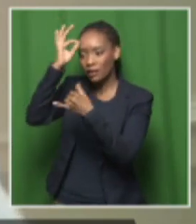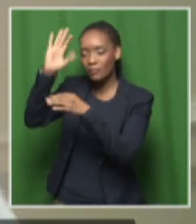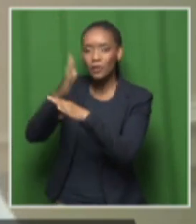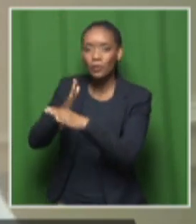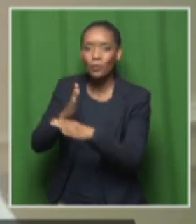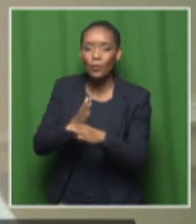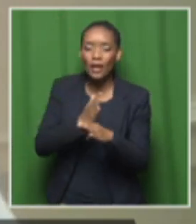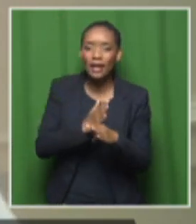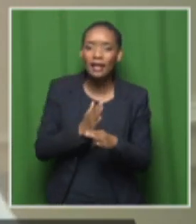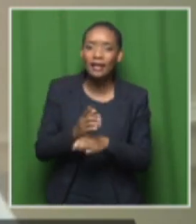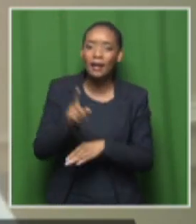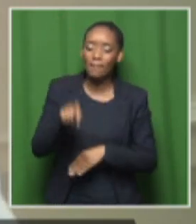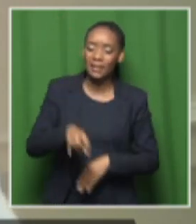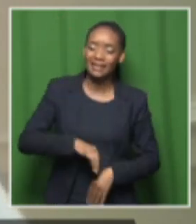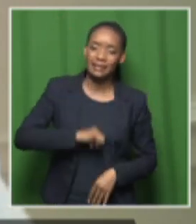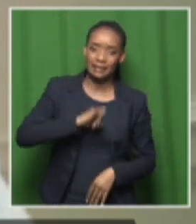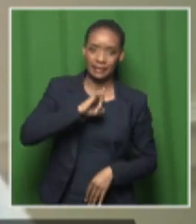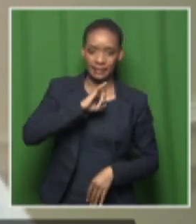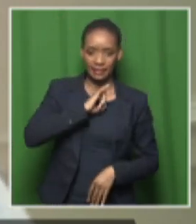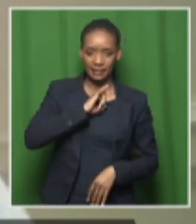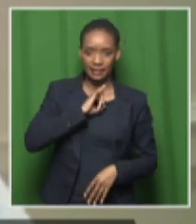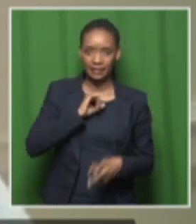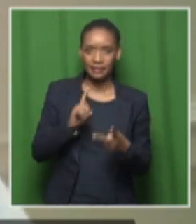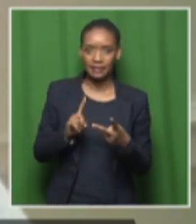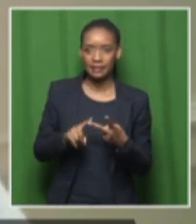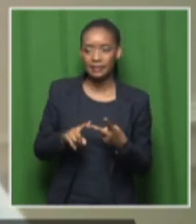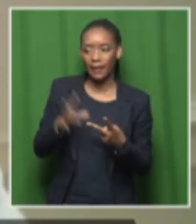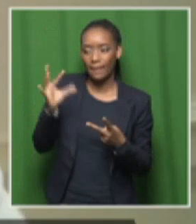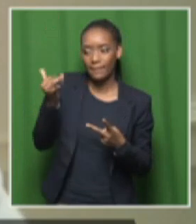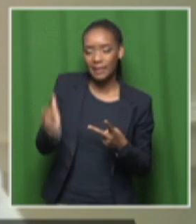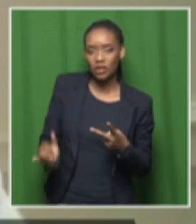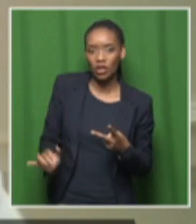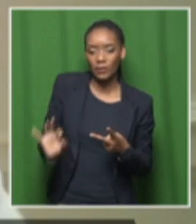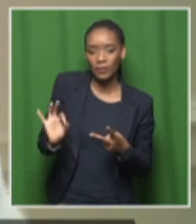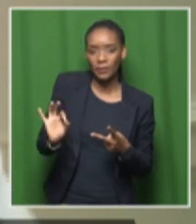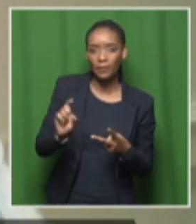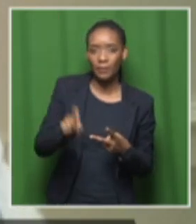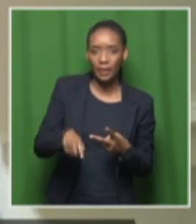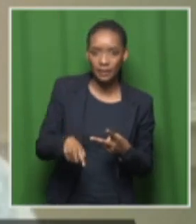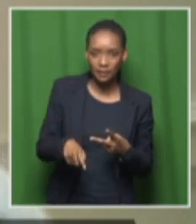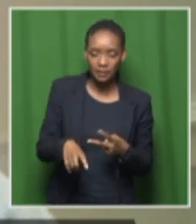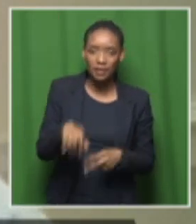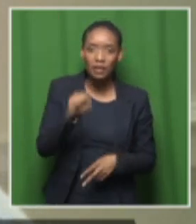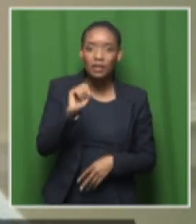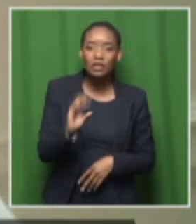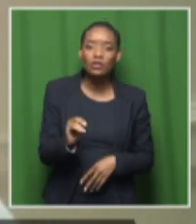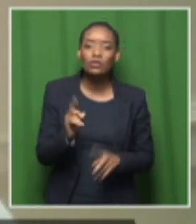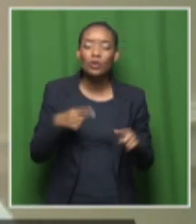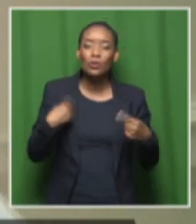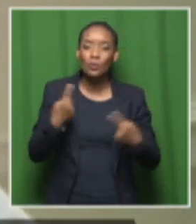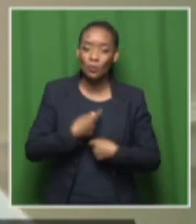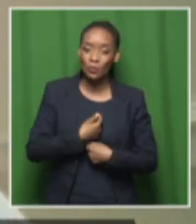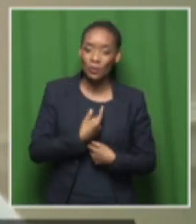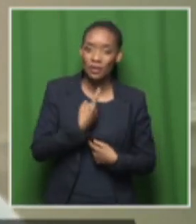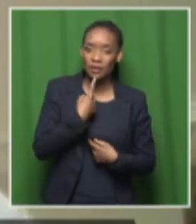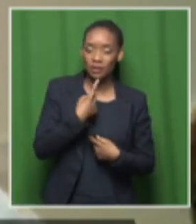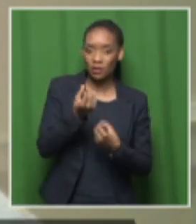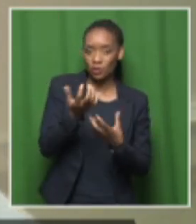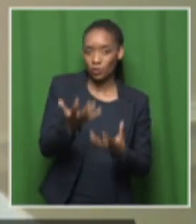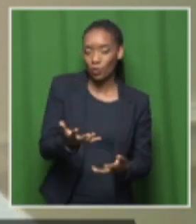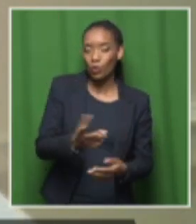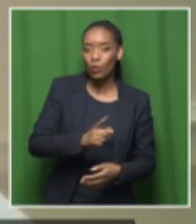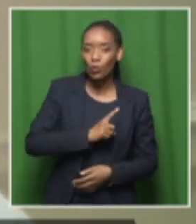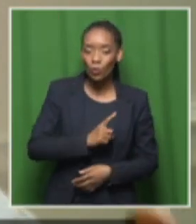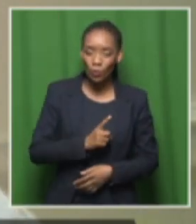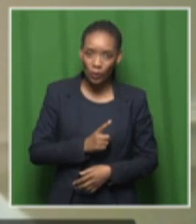utmost integrity, to be vetted accordingly, and so on. So So we raise in that part because part